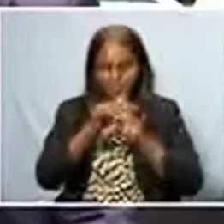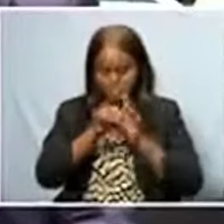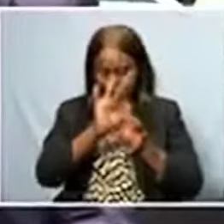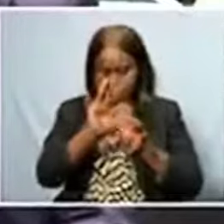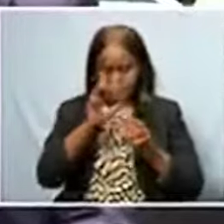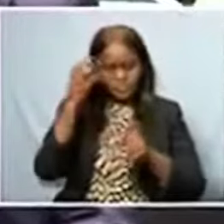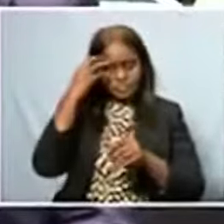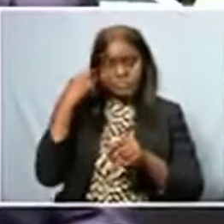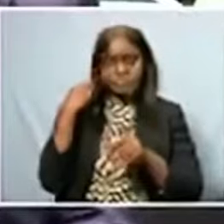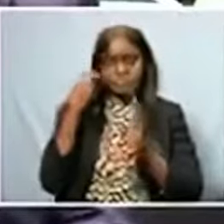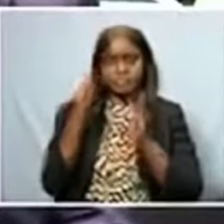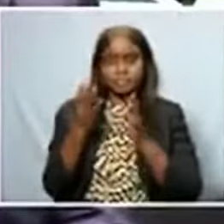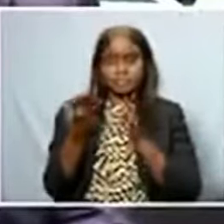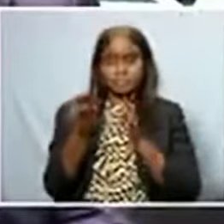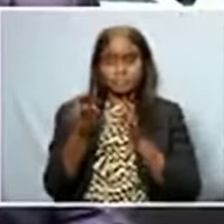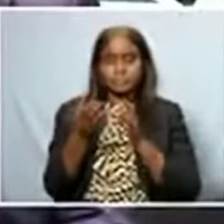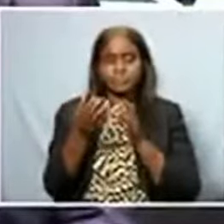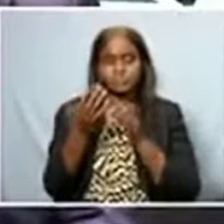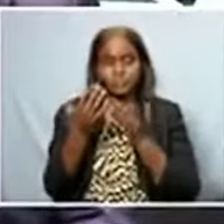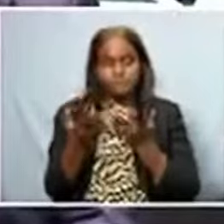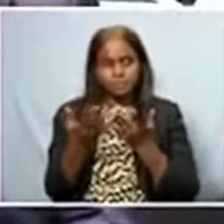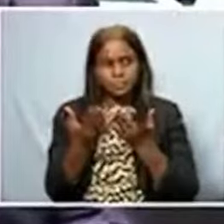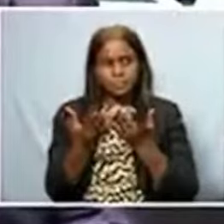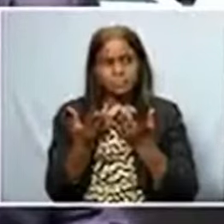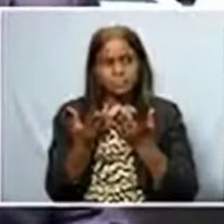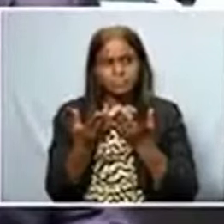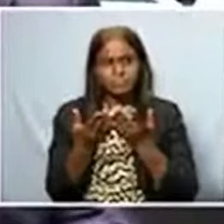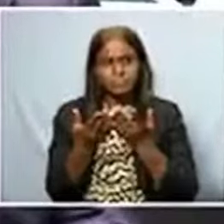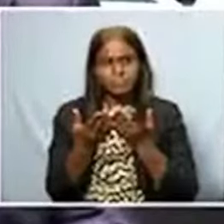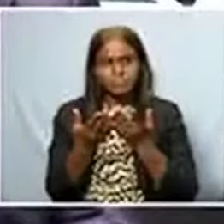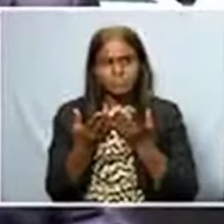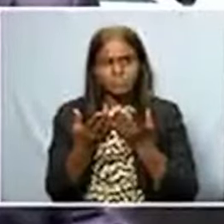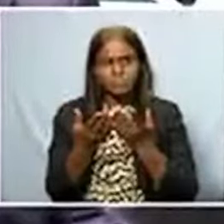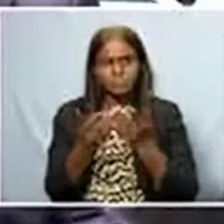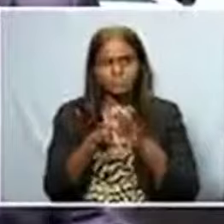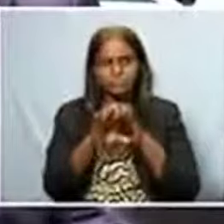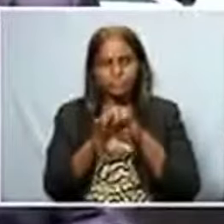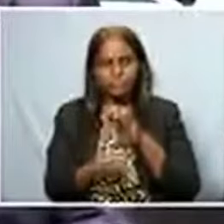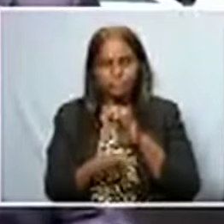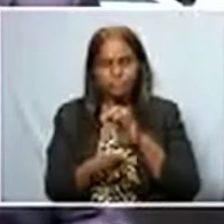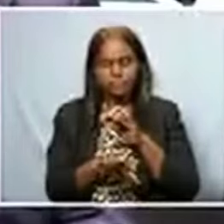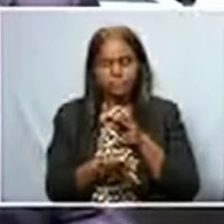the officers of the scale of below